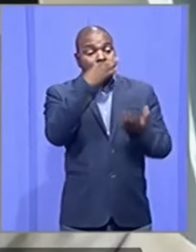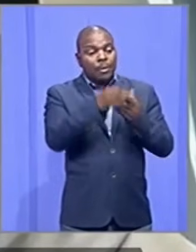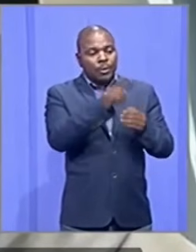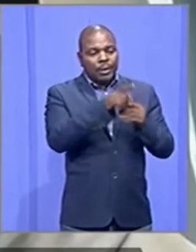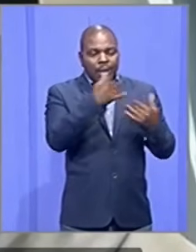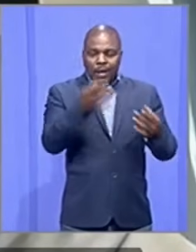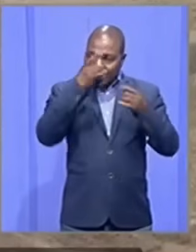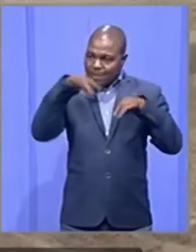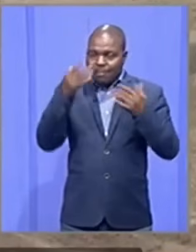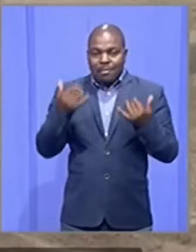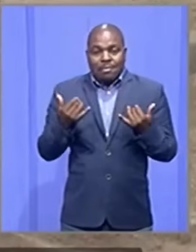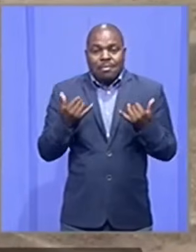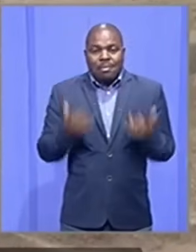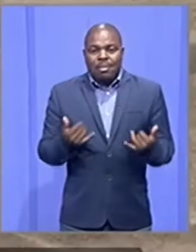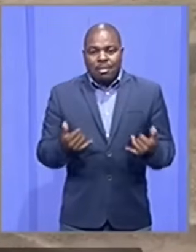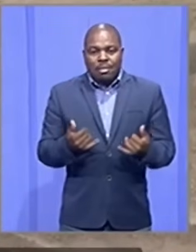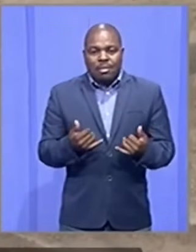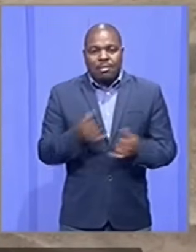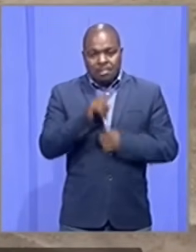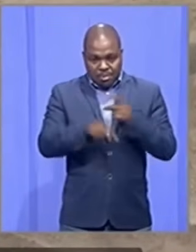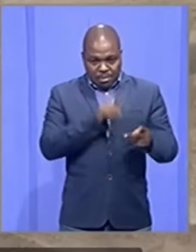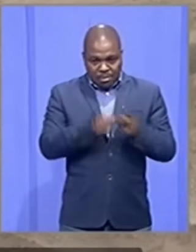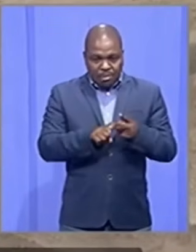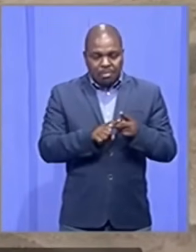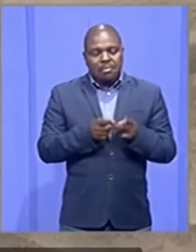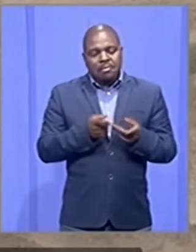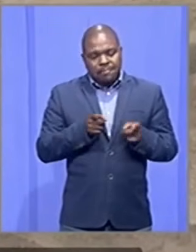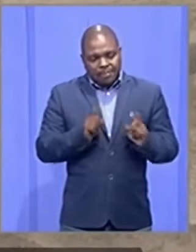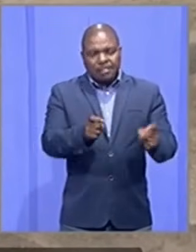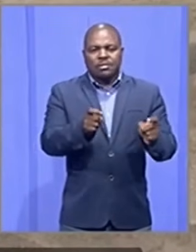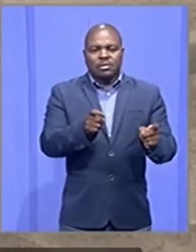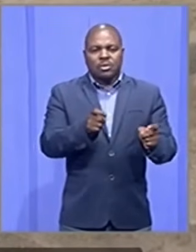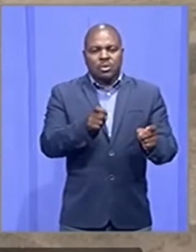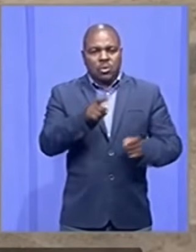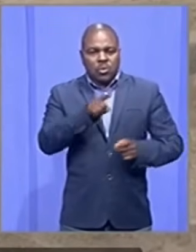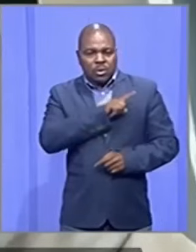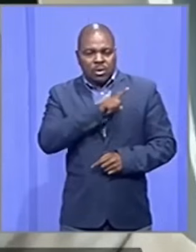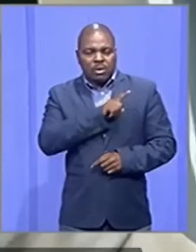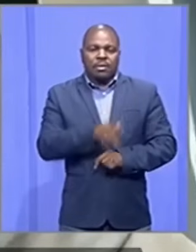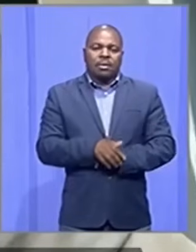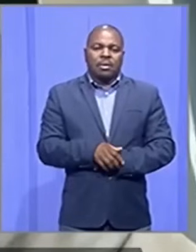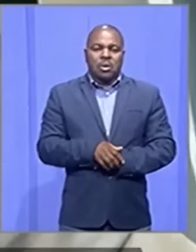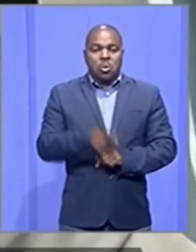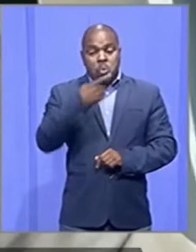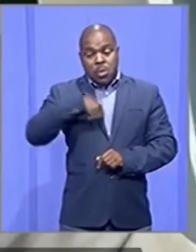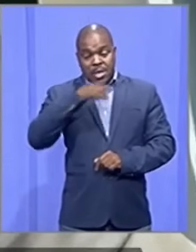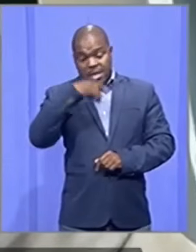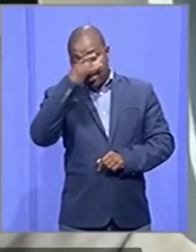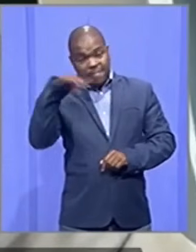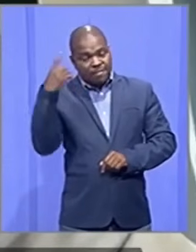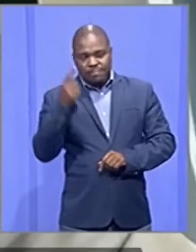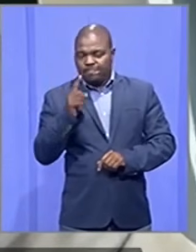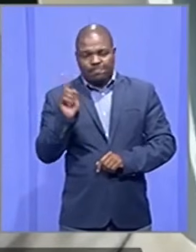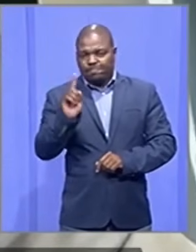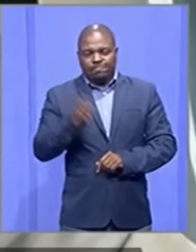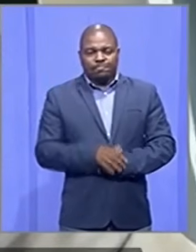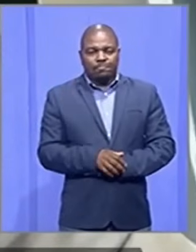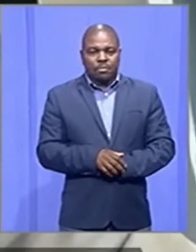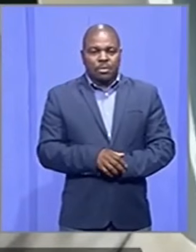surrender now, so it will be faster. We have no intention to give up for